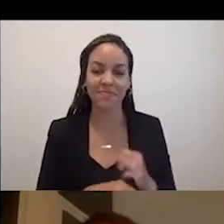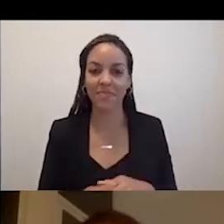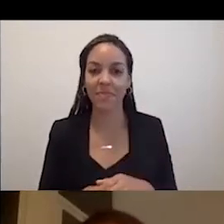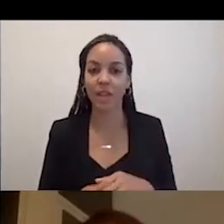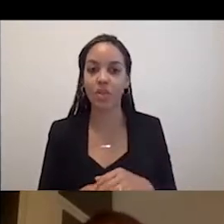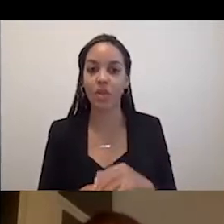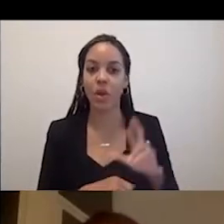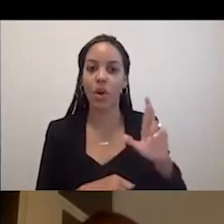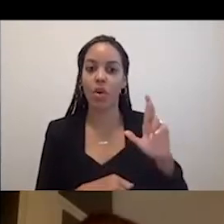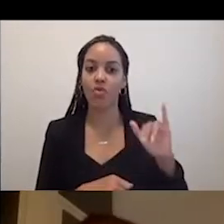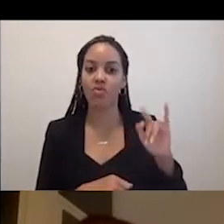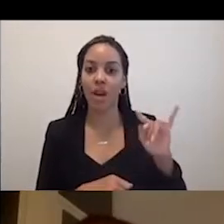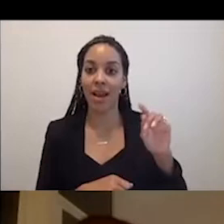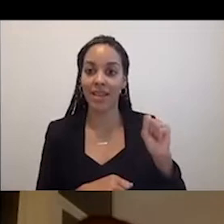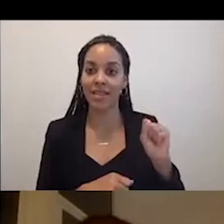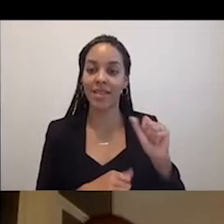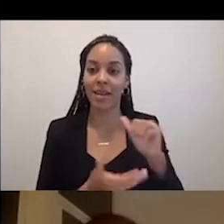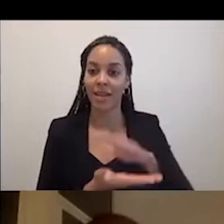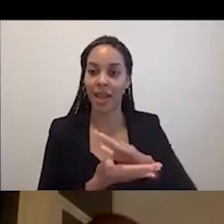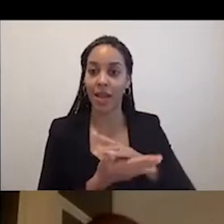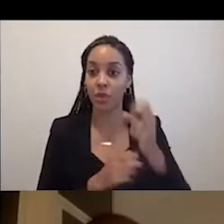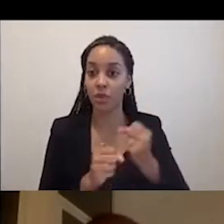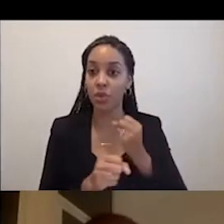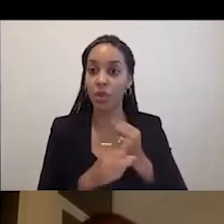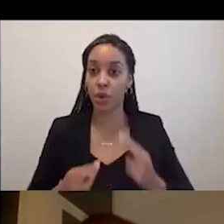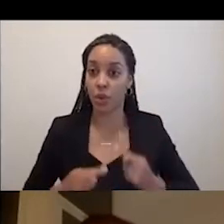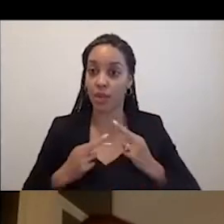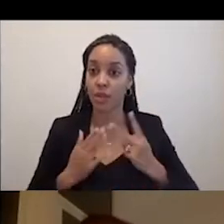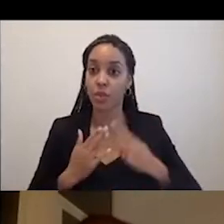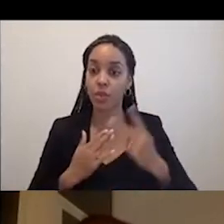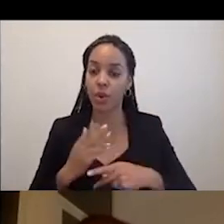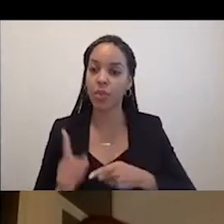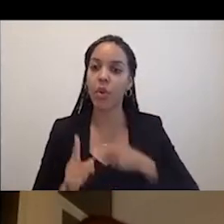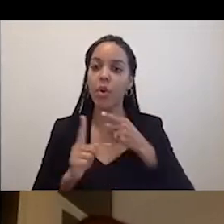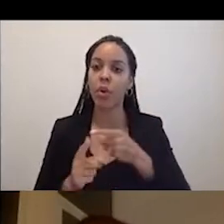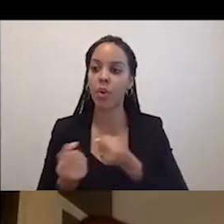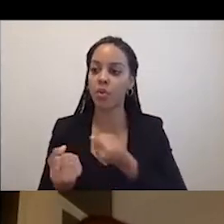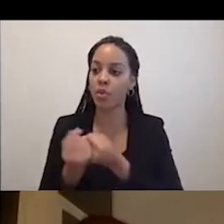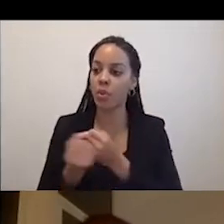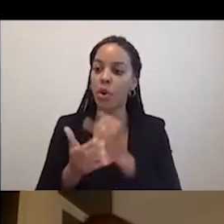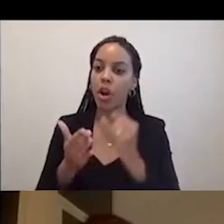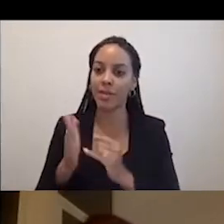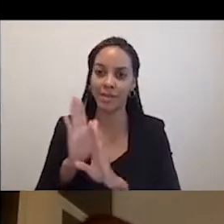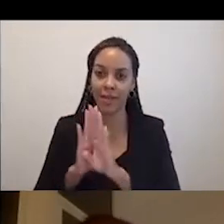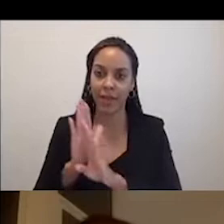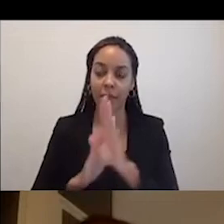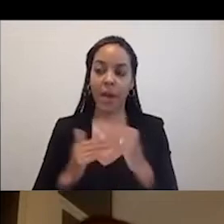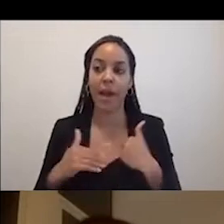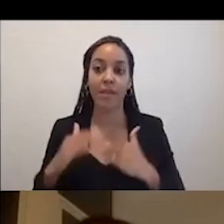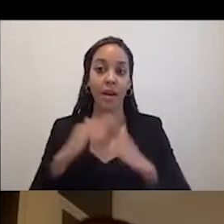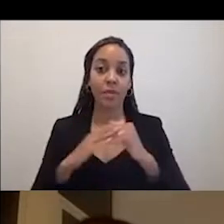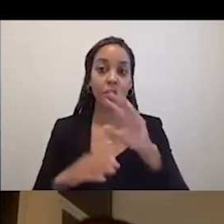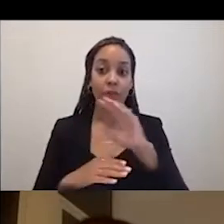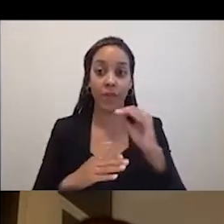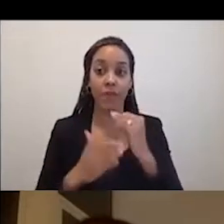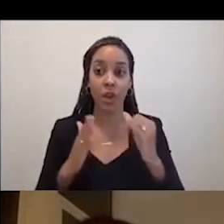is a 2-year residency program focused on enabling artistic development. We have up to 50 artists in